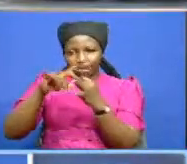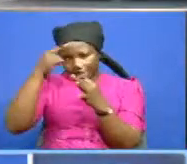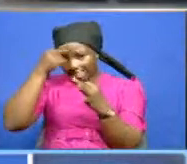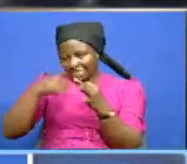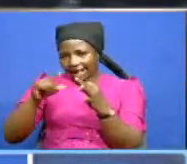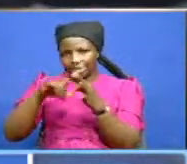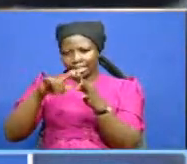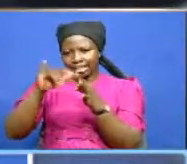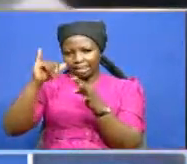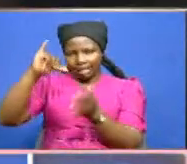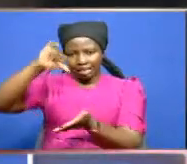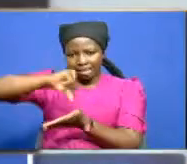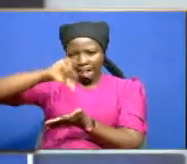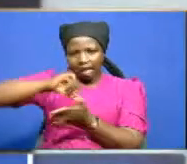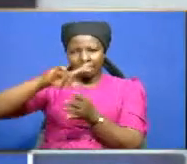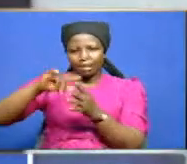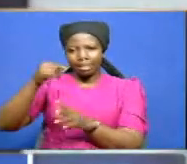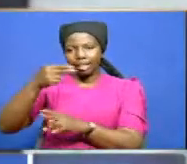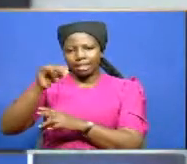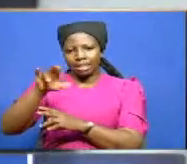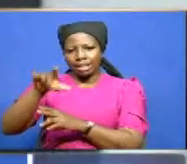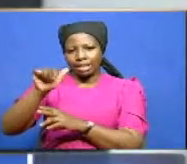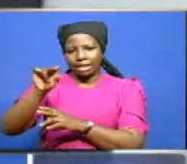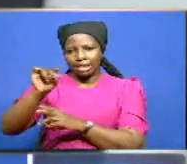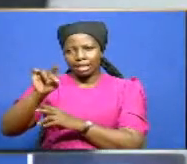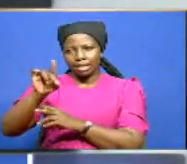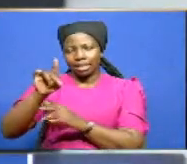Thailand, and Brazil.